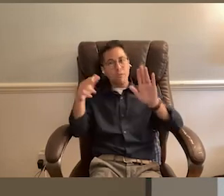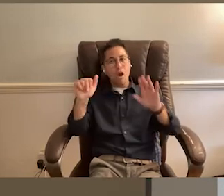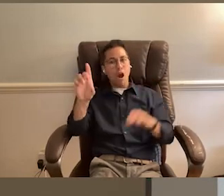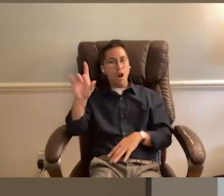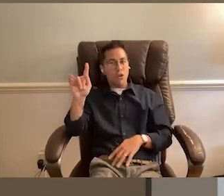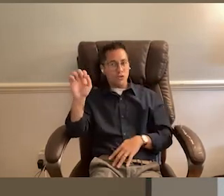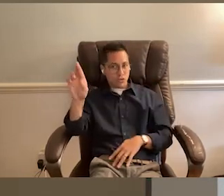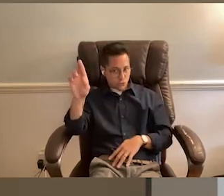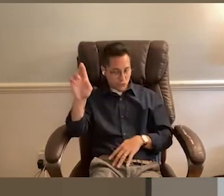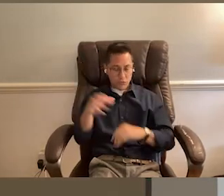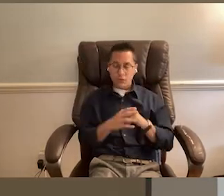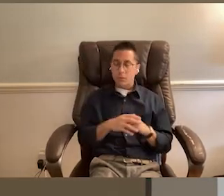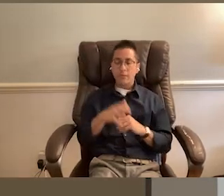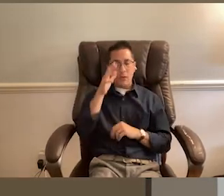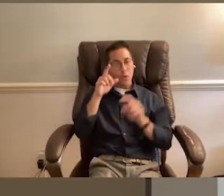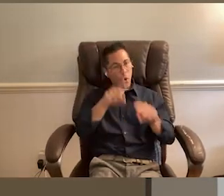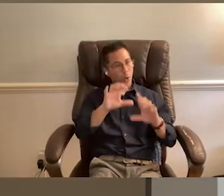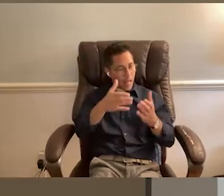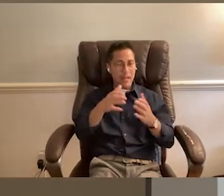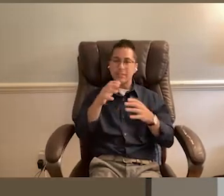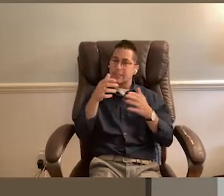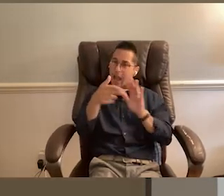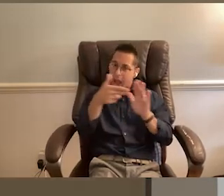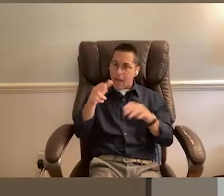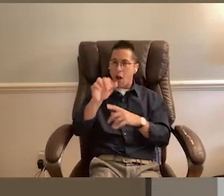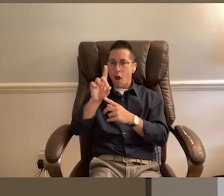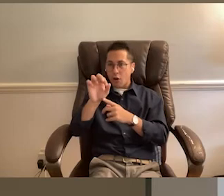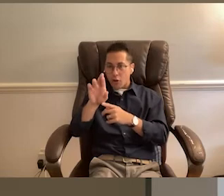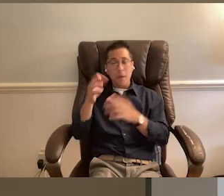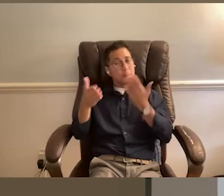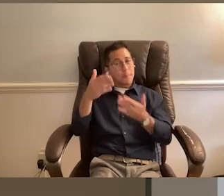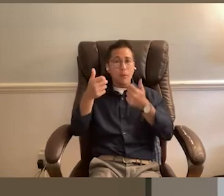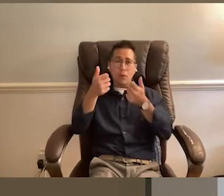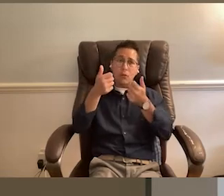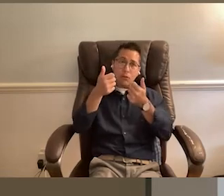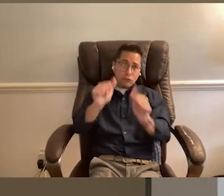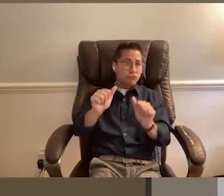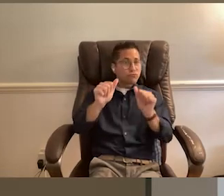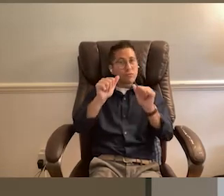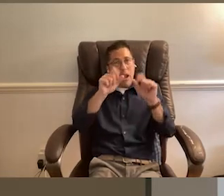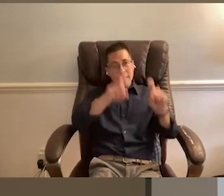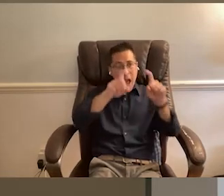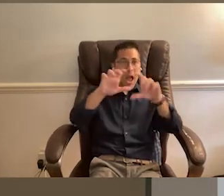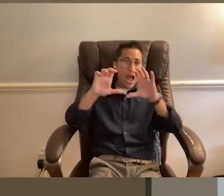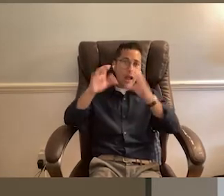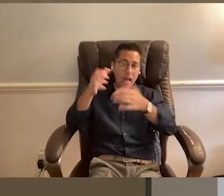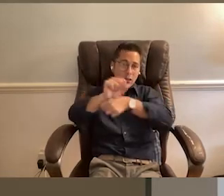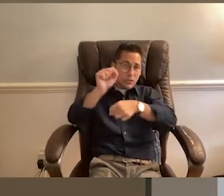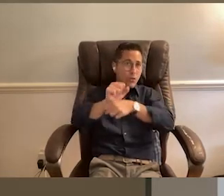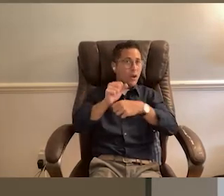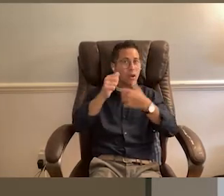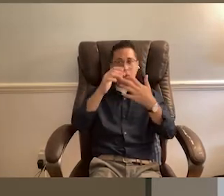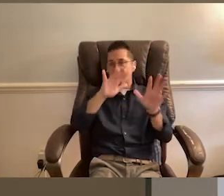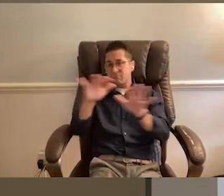an adapted syllabus that kind of focuses on the student's goals and focuses on what the student wants to get out of that class. And I will send it back to the